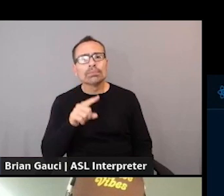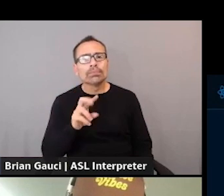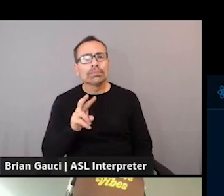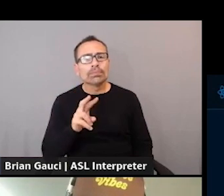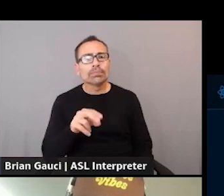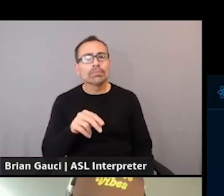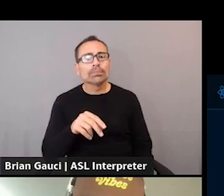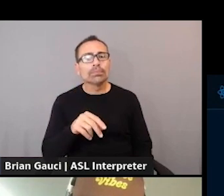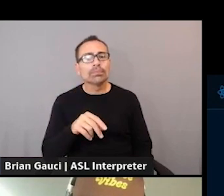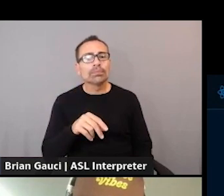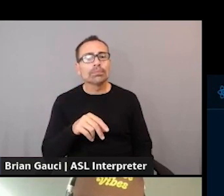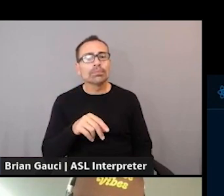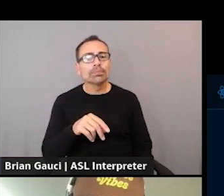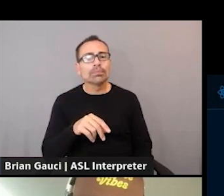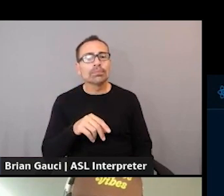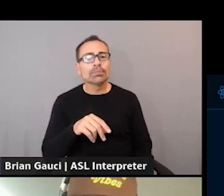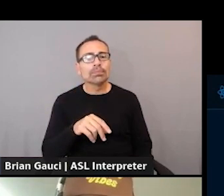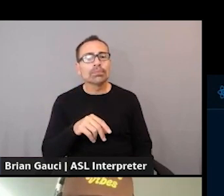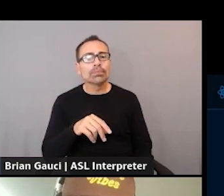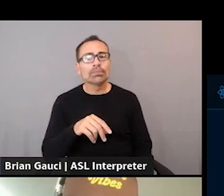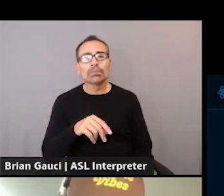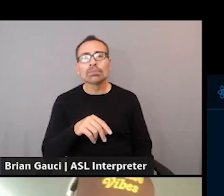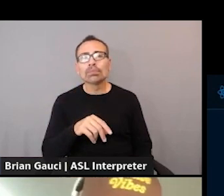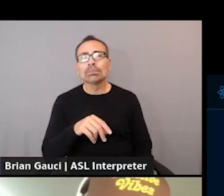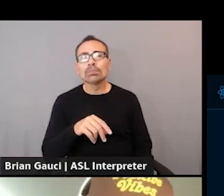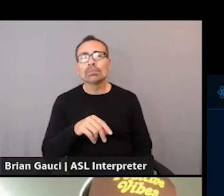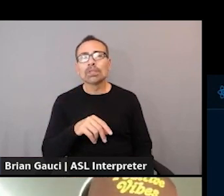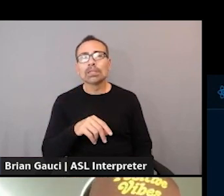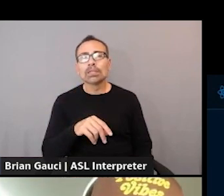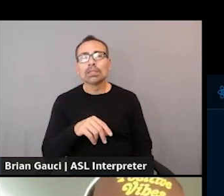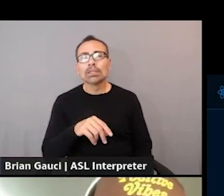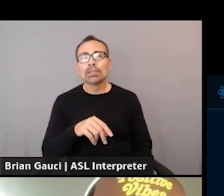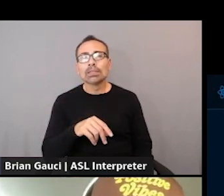Did you mean backend capital S stack?